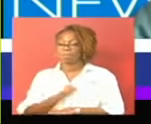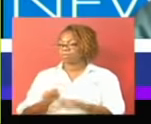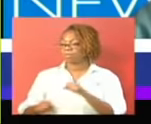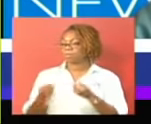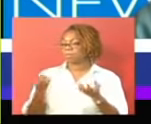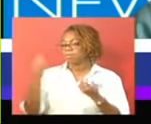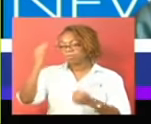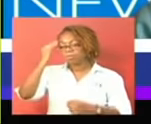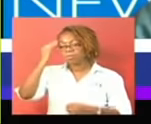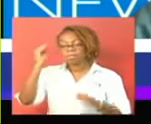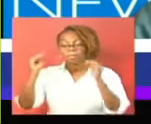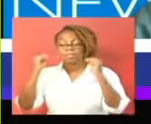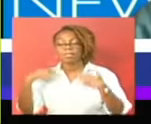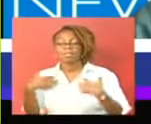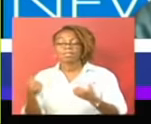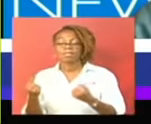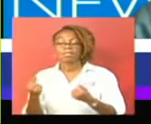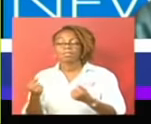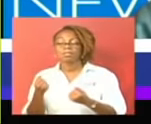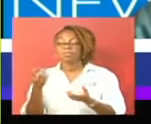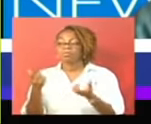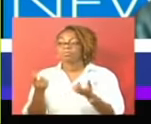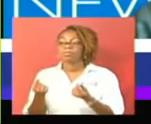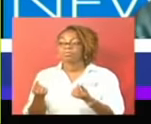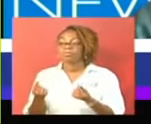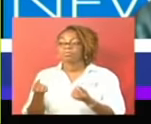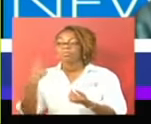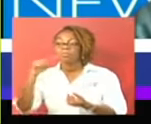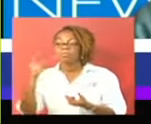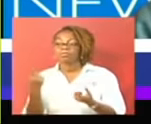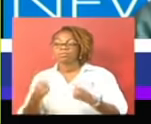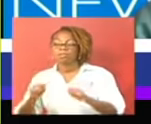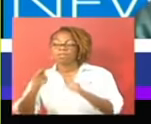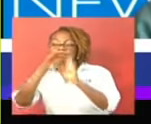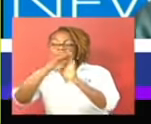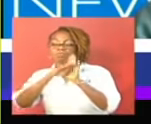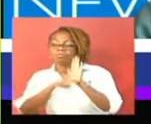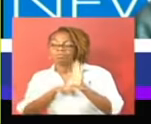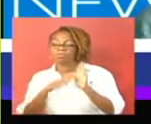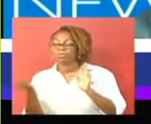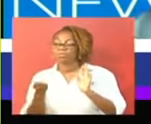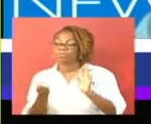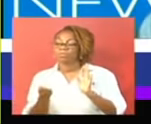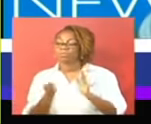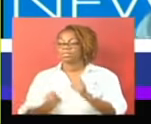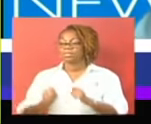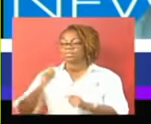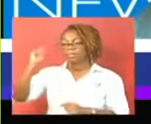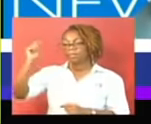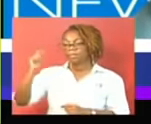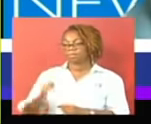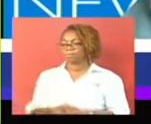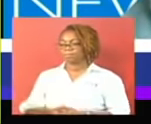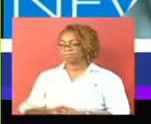of Health using to try and curb these COVID-19 deaths in Trinidad and Tobago. Thank you very